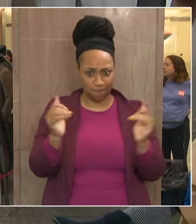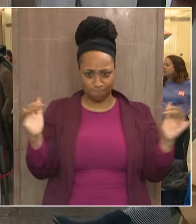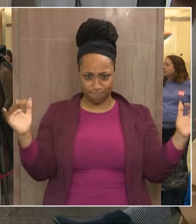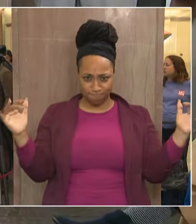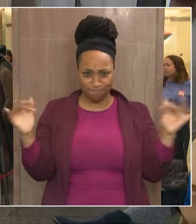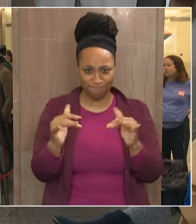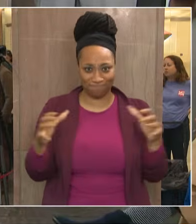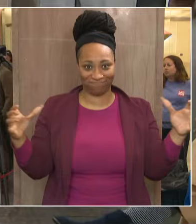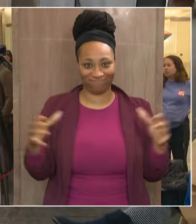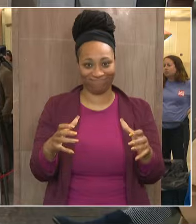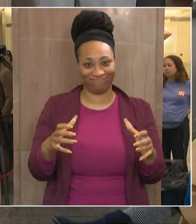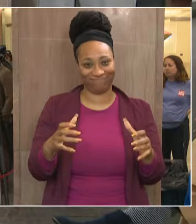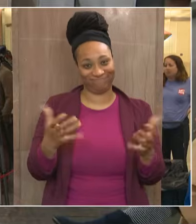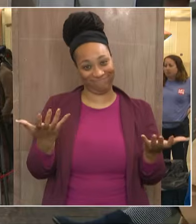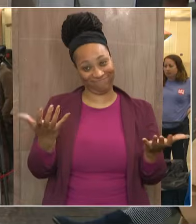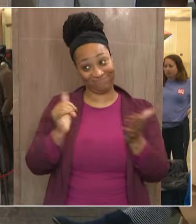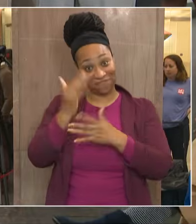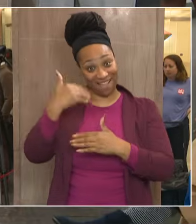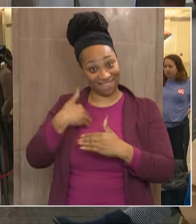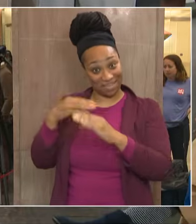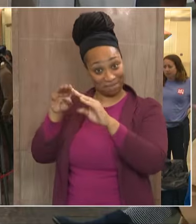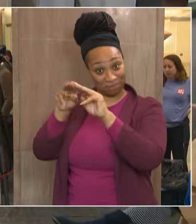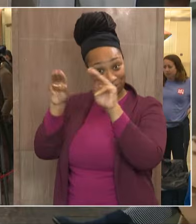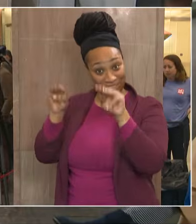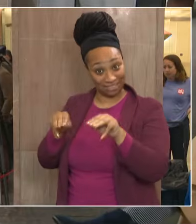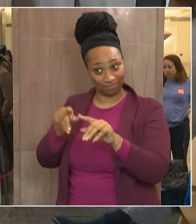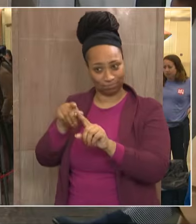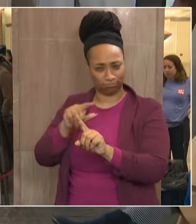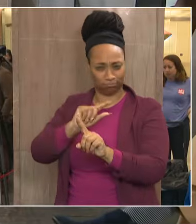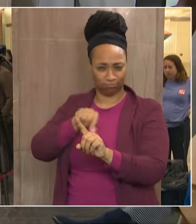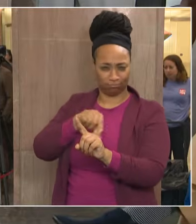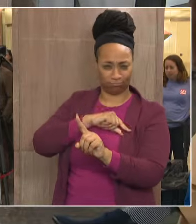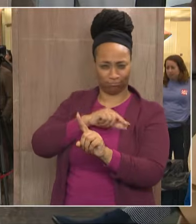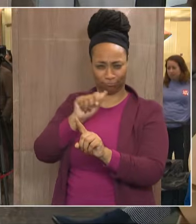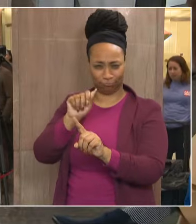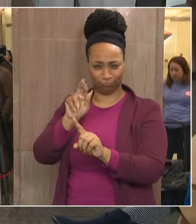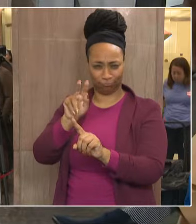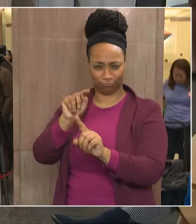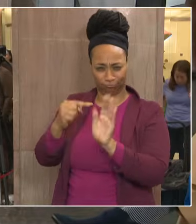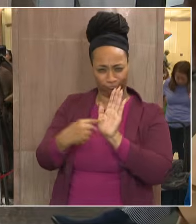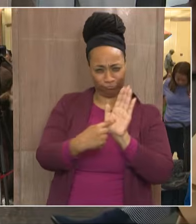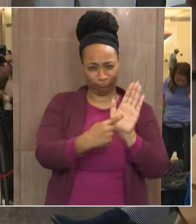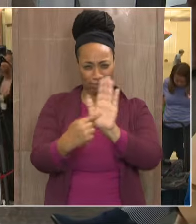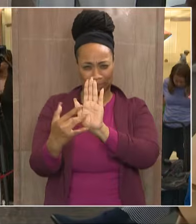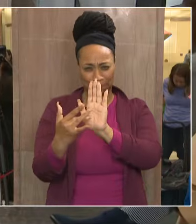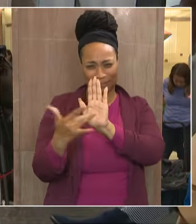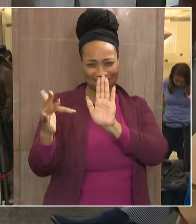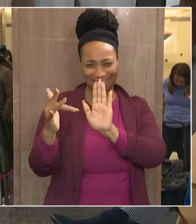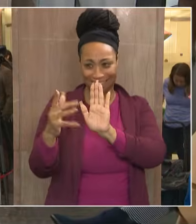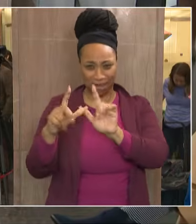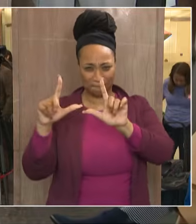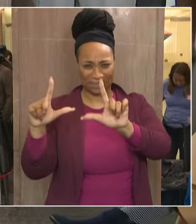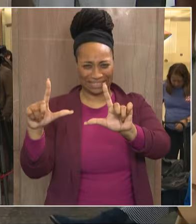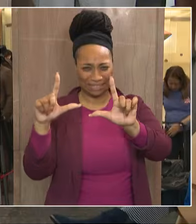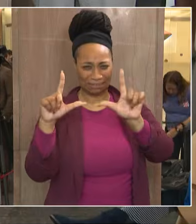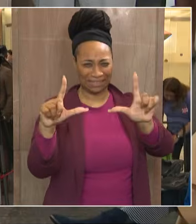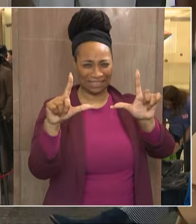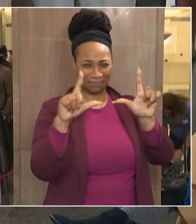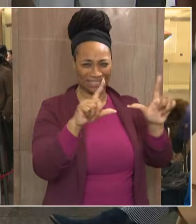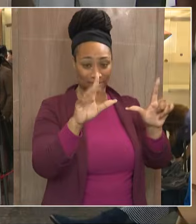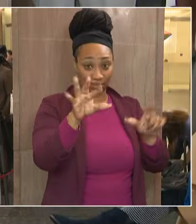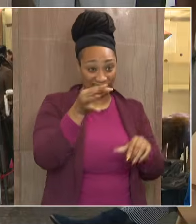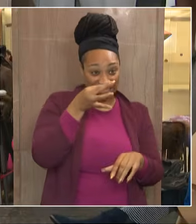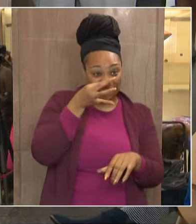landscaping throughout this neighborhood. Think about the Connecticut Avenue median just outside. The